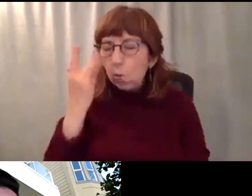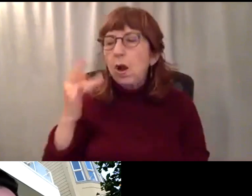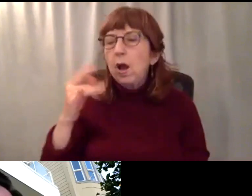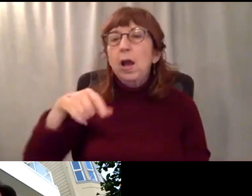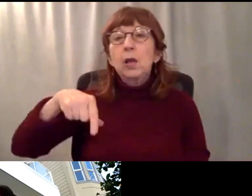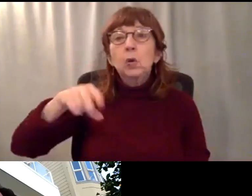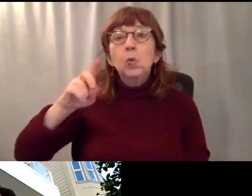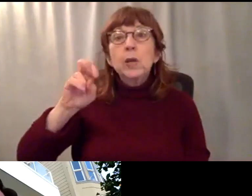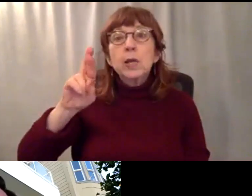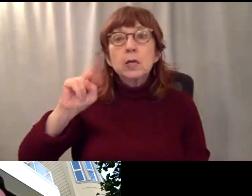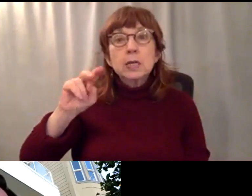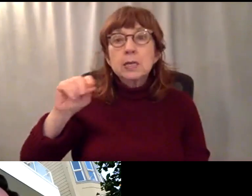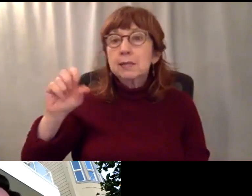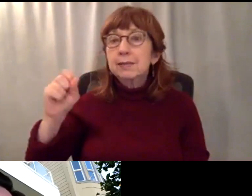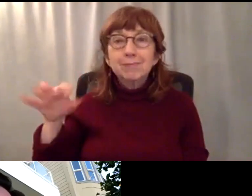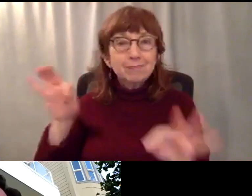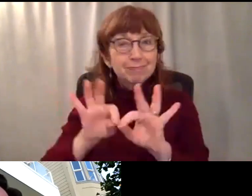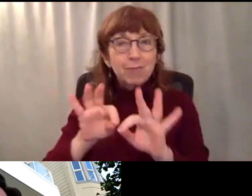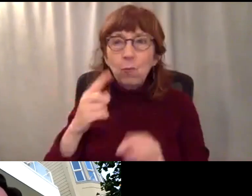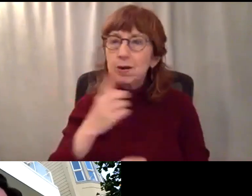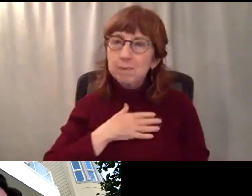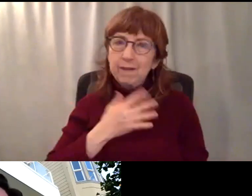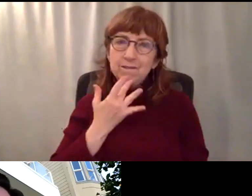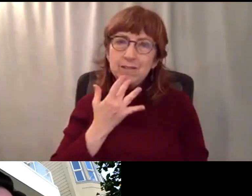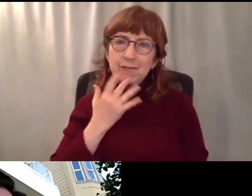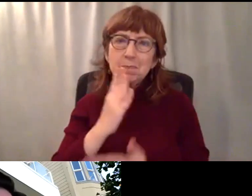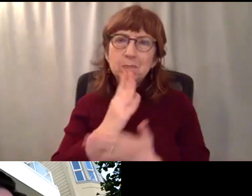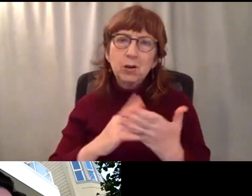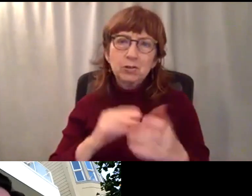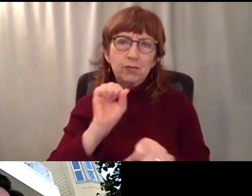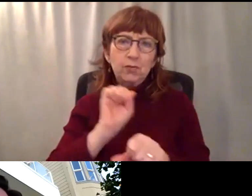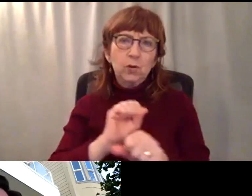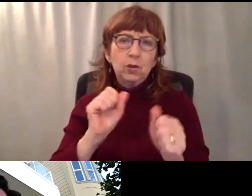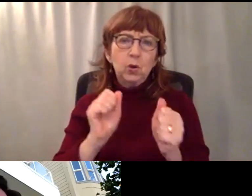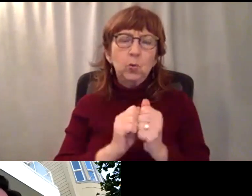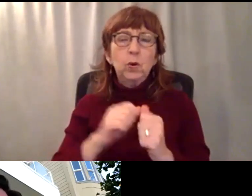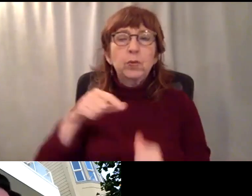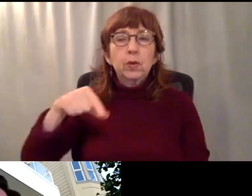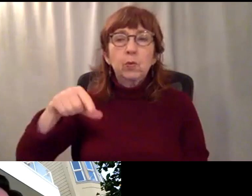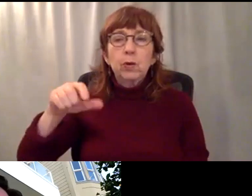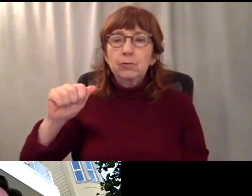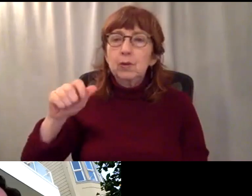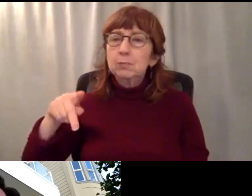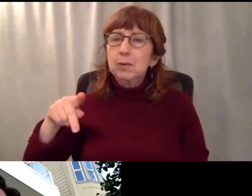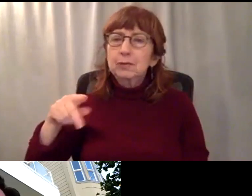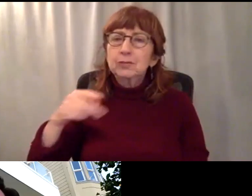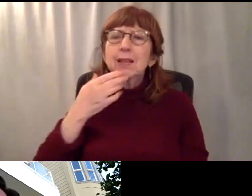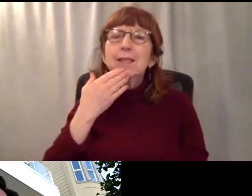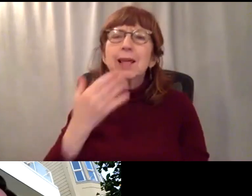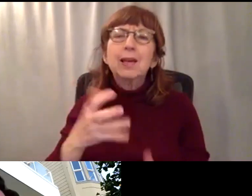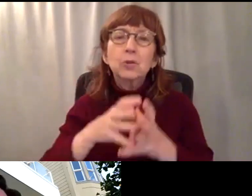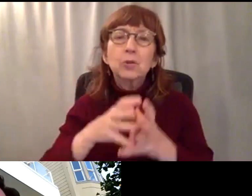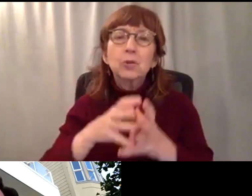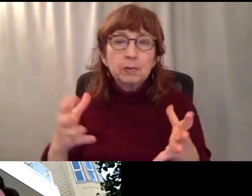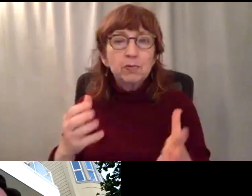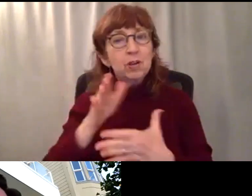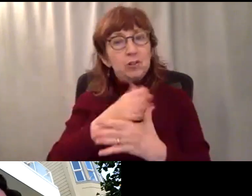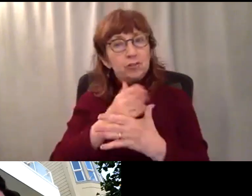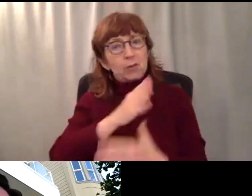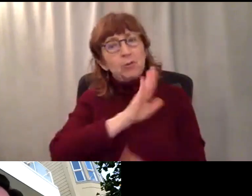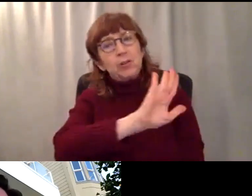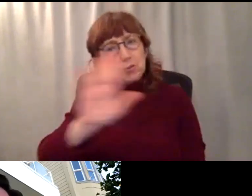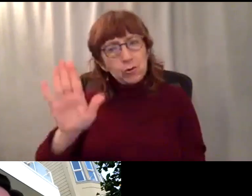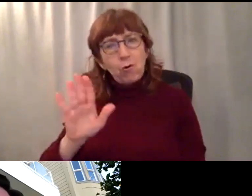it's one of my favorite parts of working with the Queer Ancestors Project. So thank you so much for sharing your